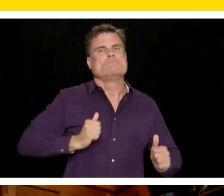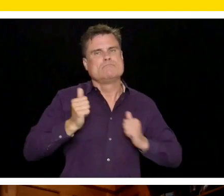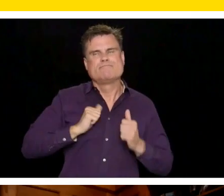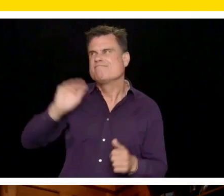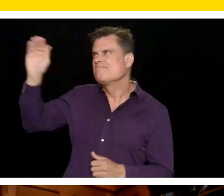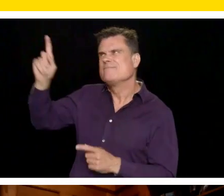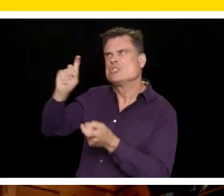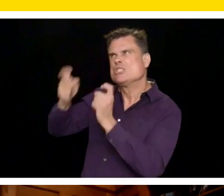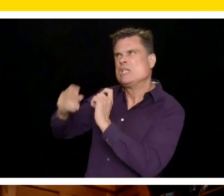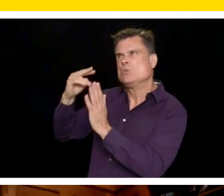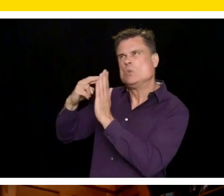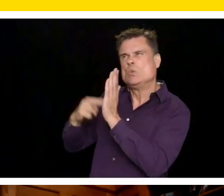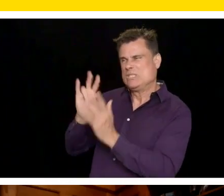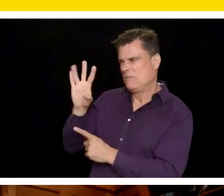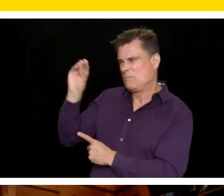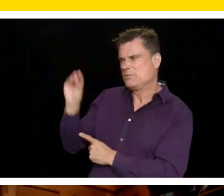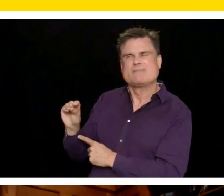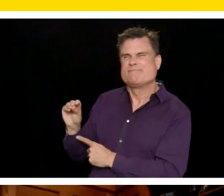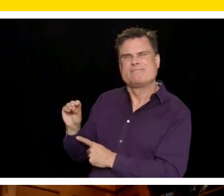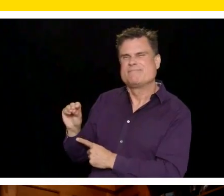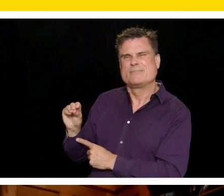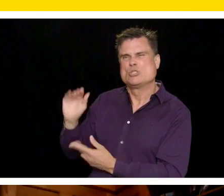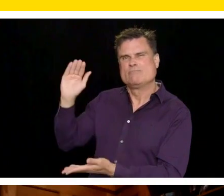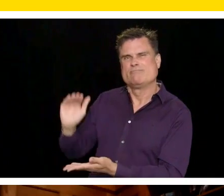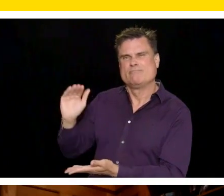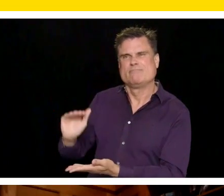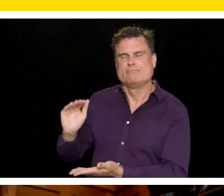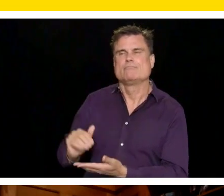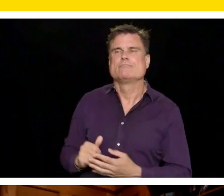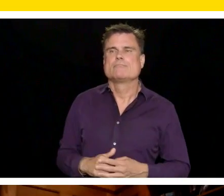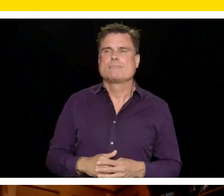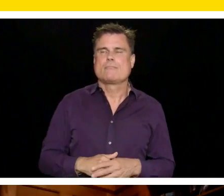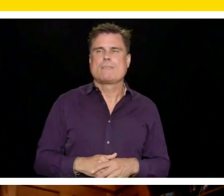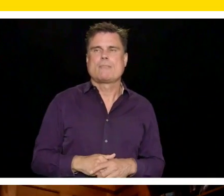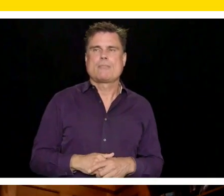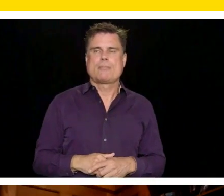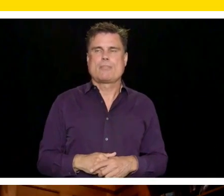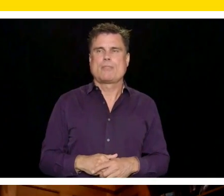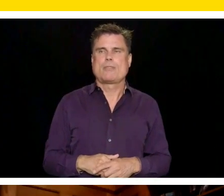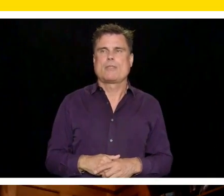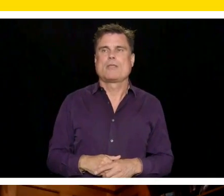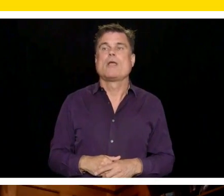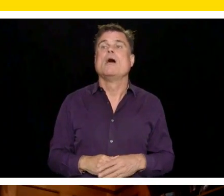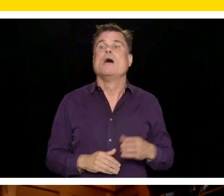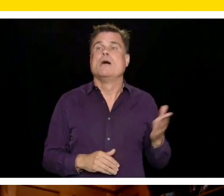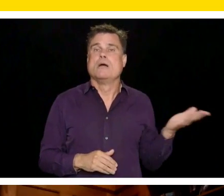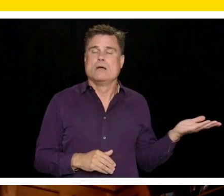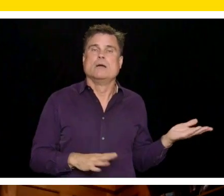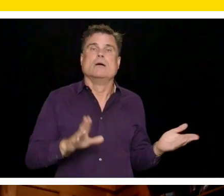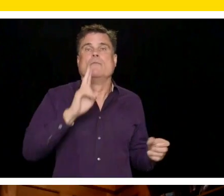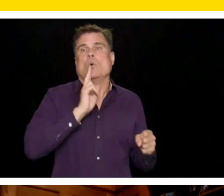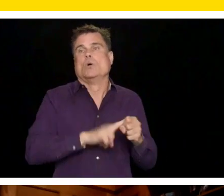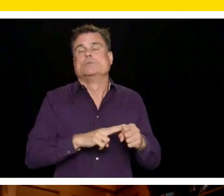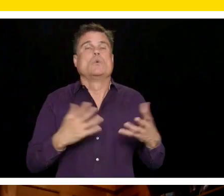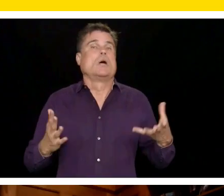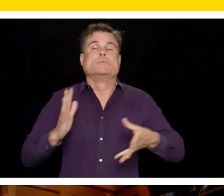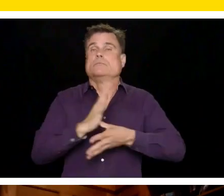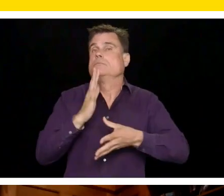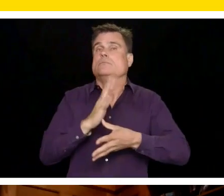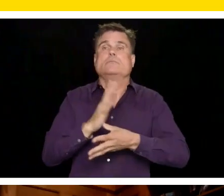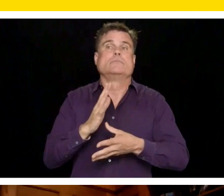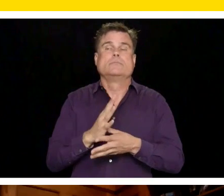safety and how well BC has done. But I do have a question about people